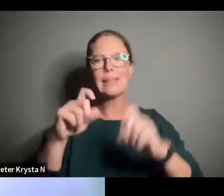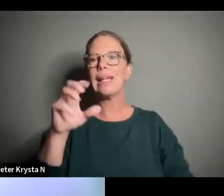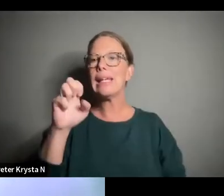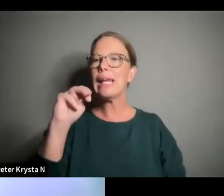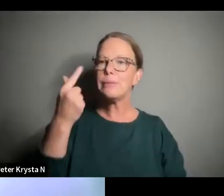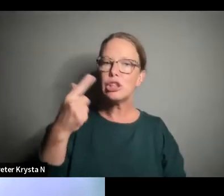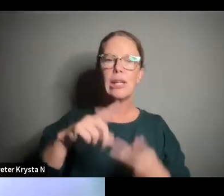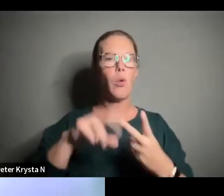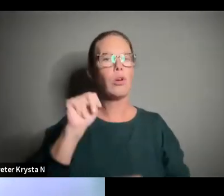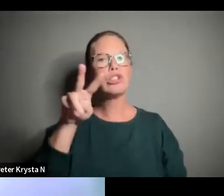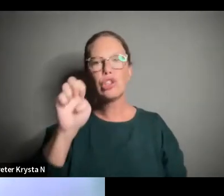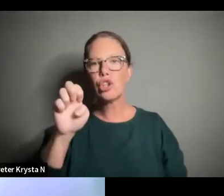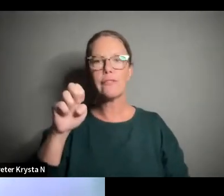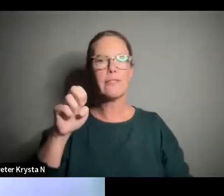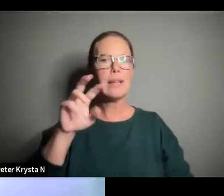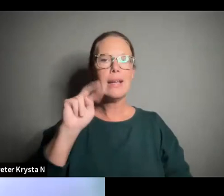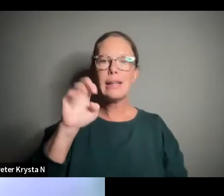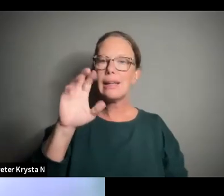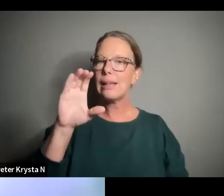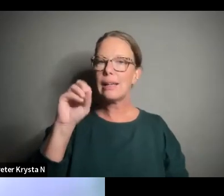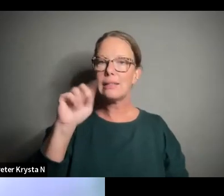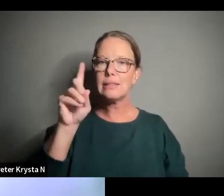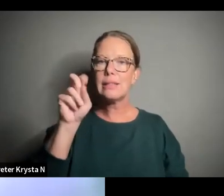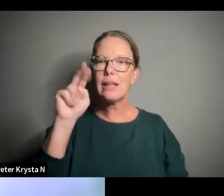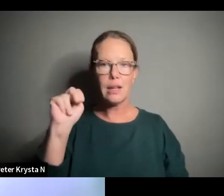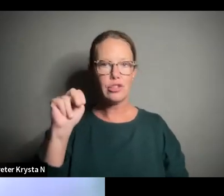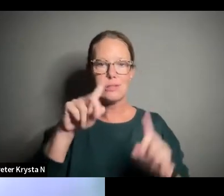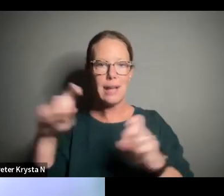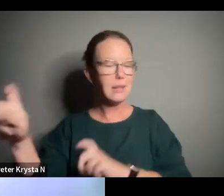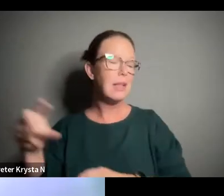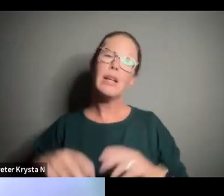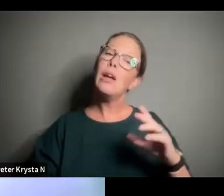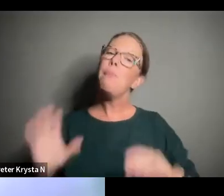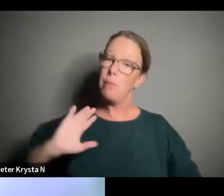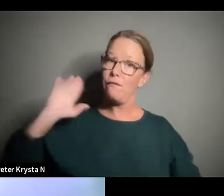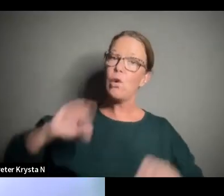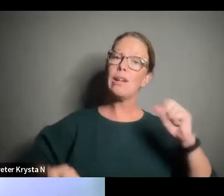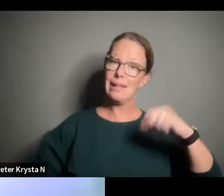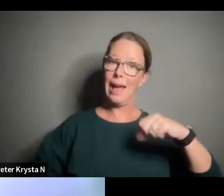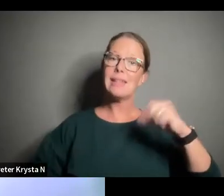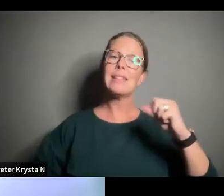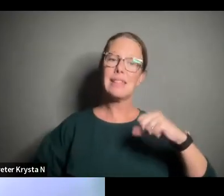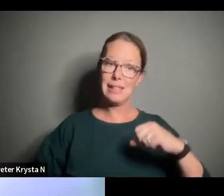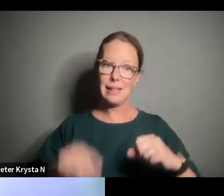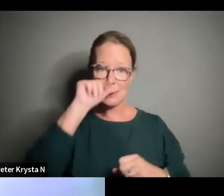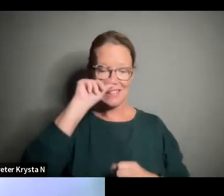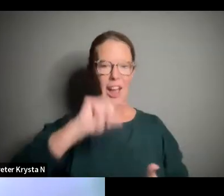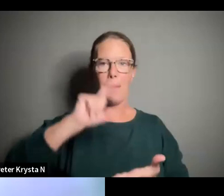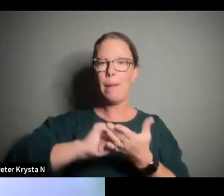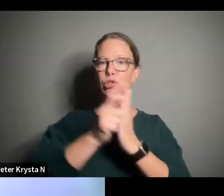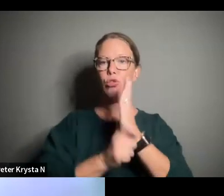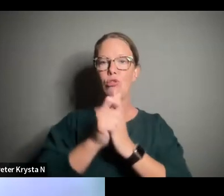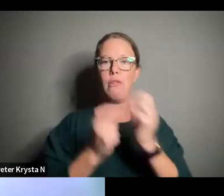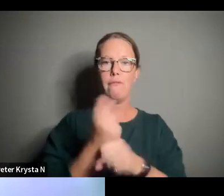conduction study that would say you have to look in there? Well, we used to do that on every patient. So I published an article 4 years ago